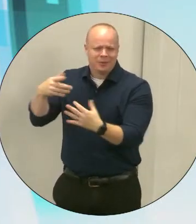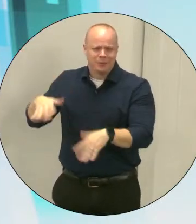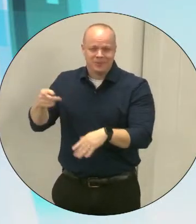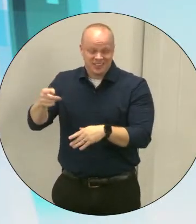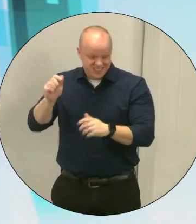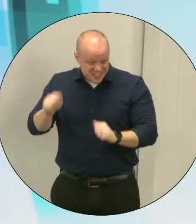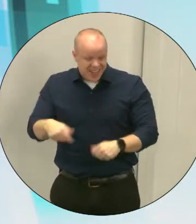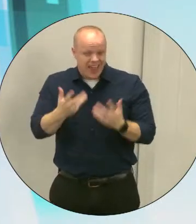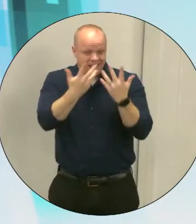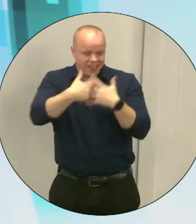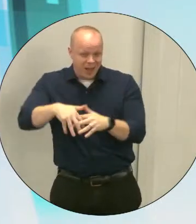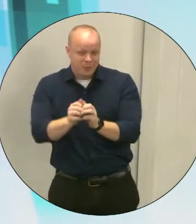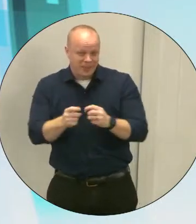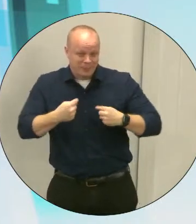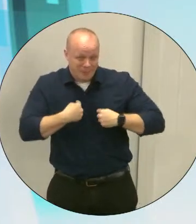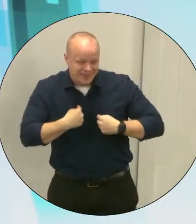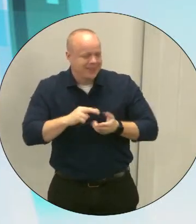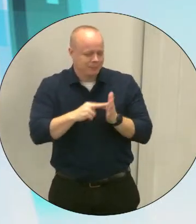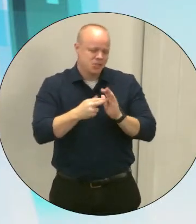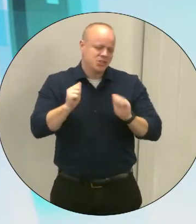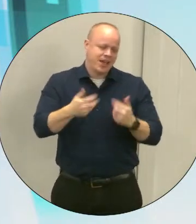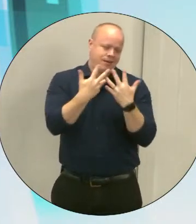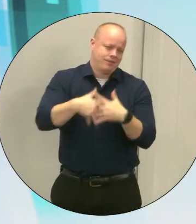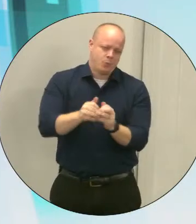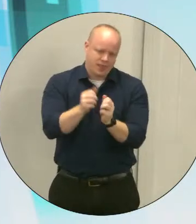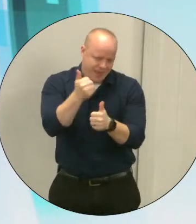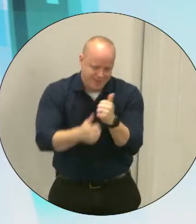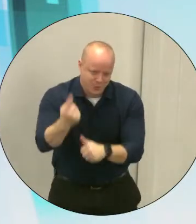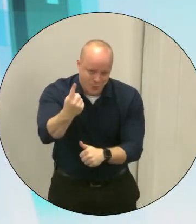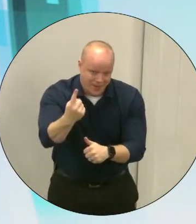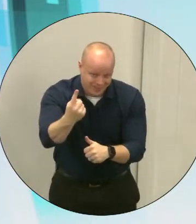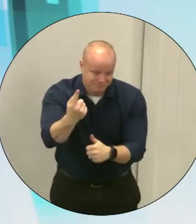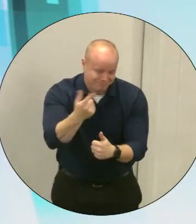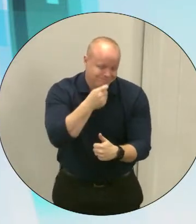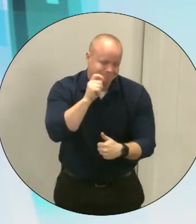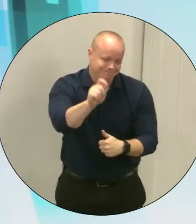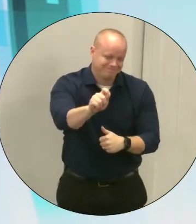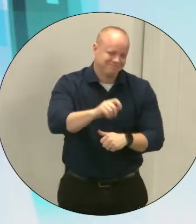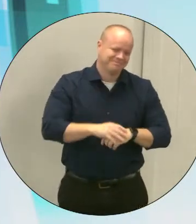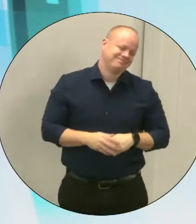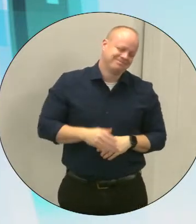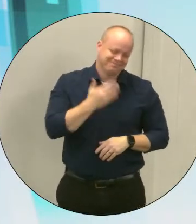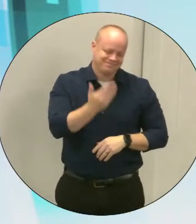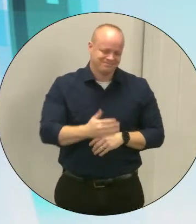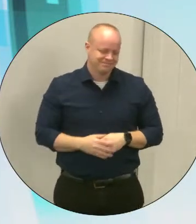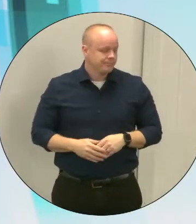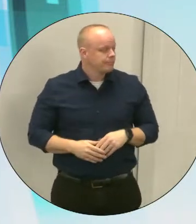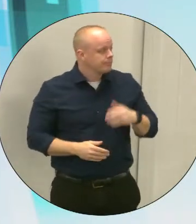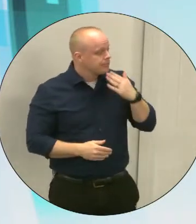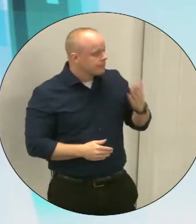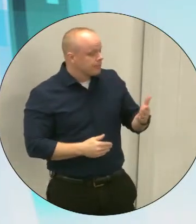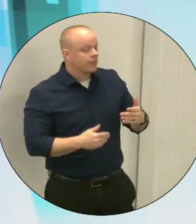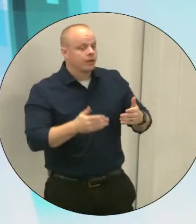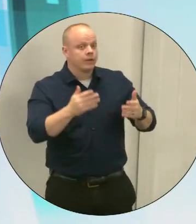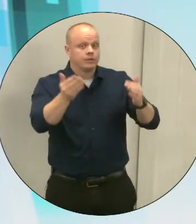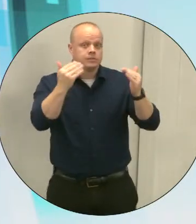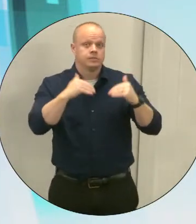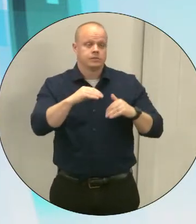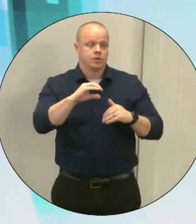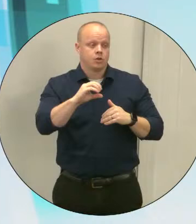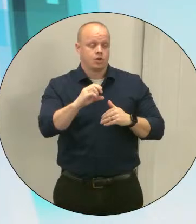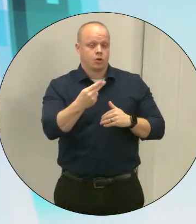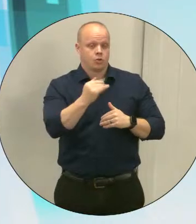along with me, she can get along with everybody. Like, let's just put it that way. Okay, bye. Thank you. After Chris, we